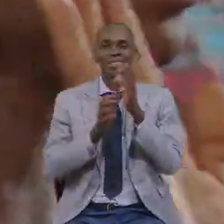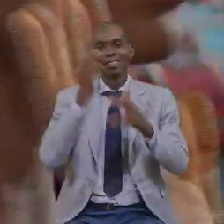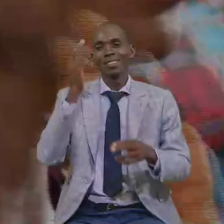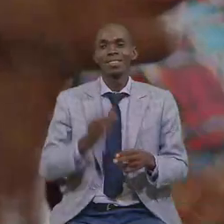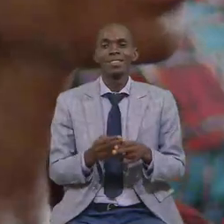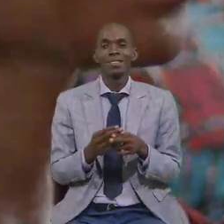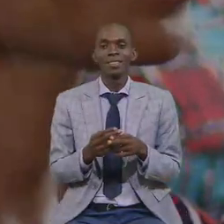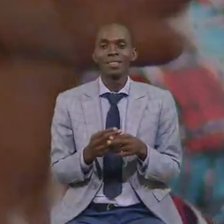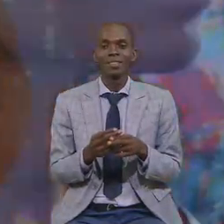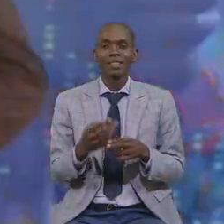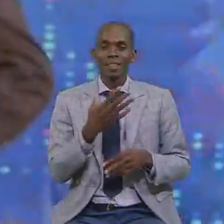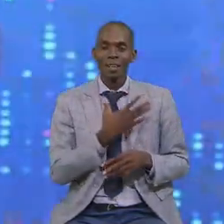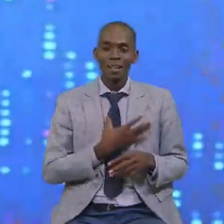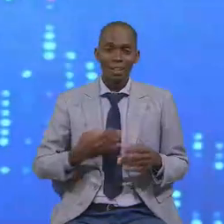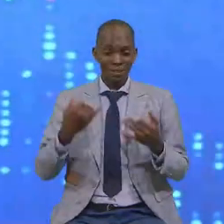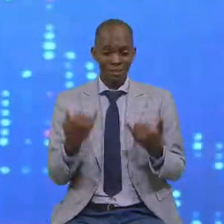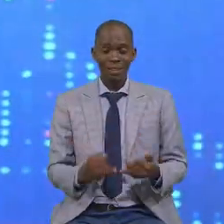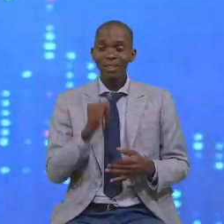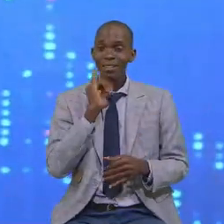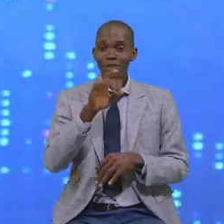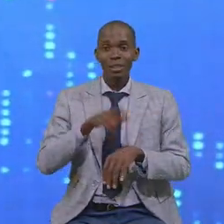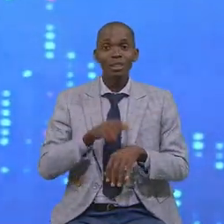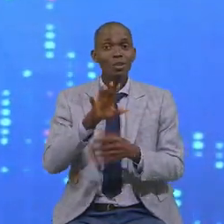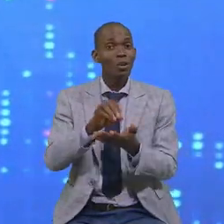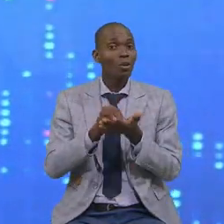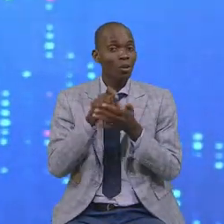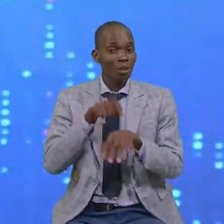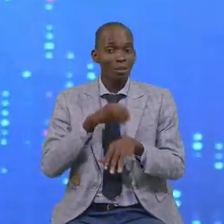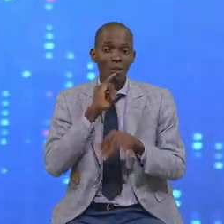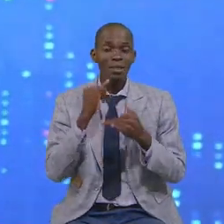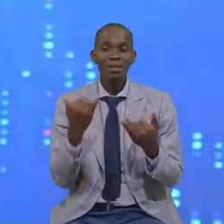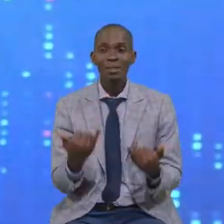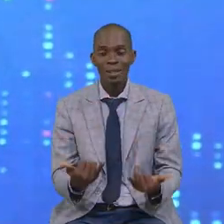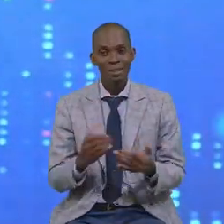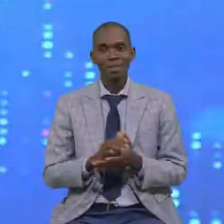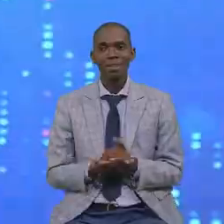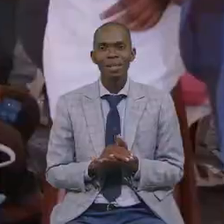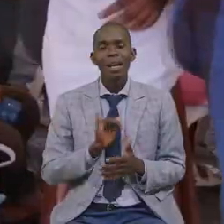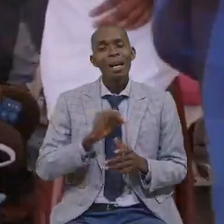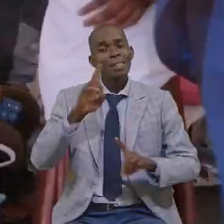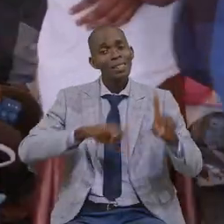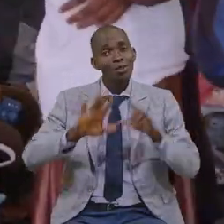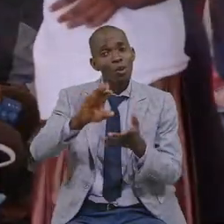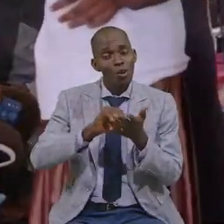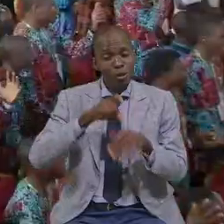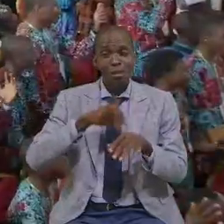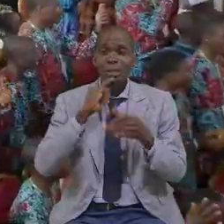And this is the time, your own time. I said your own time.